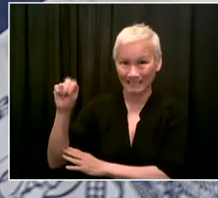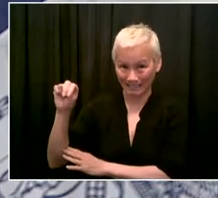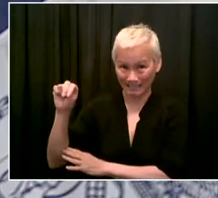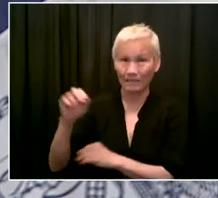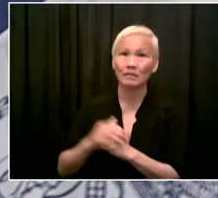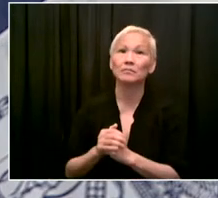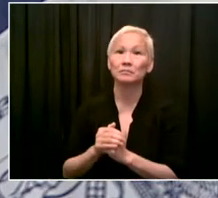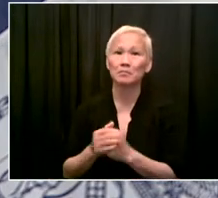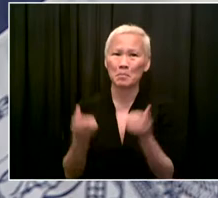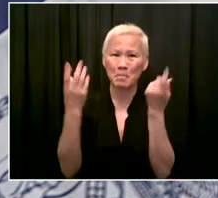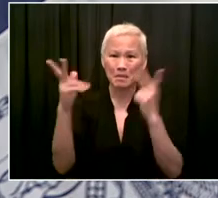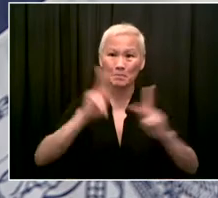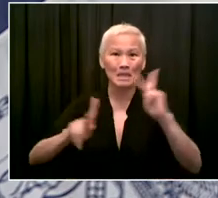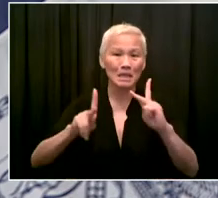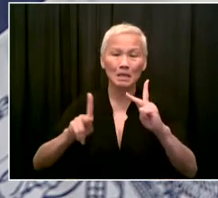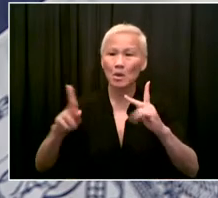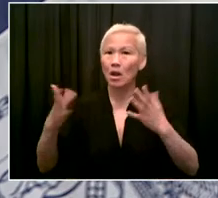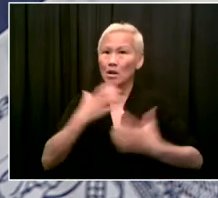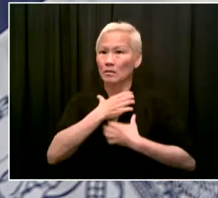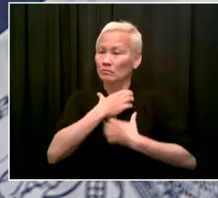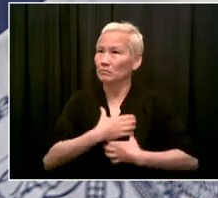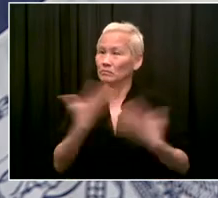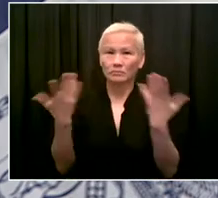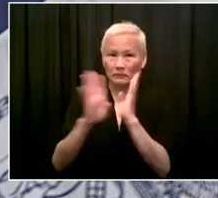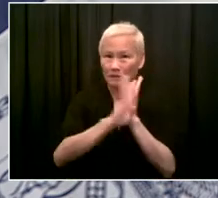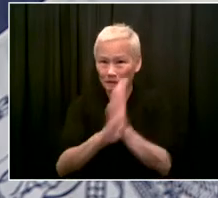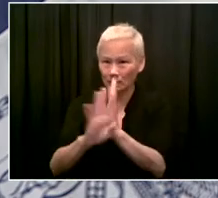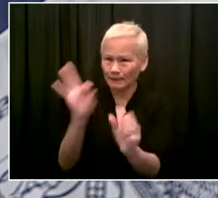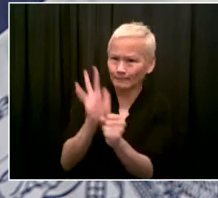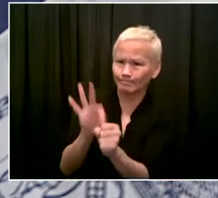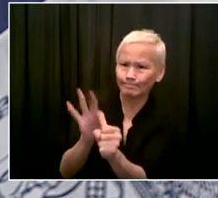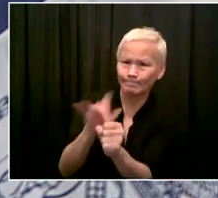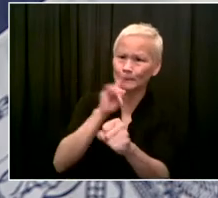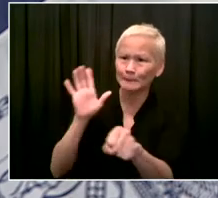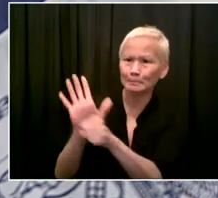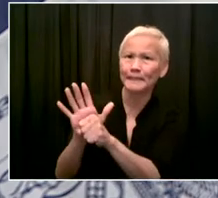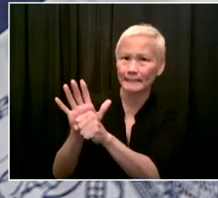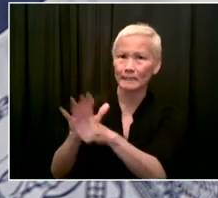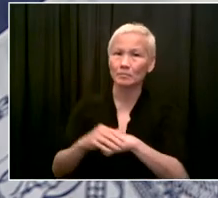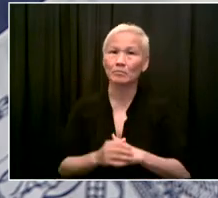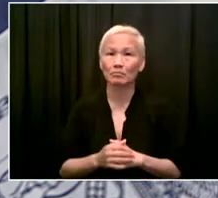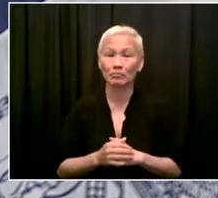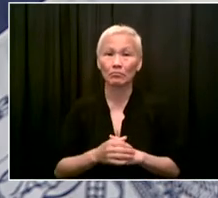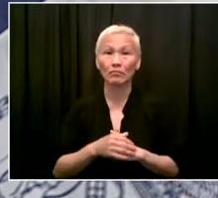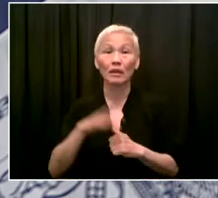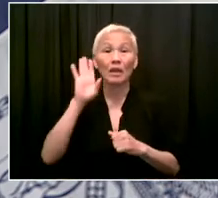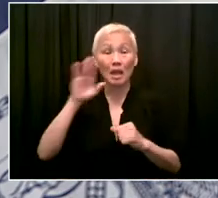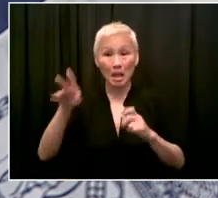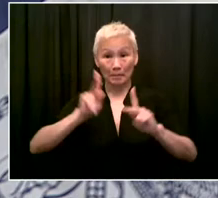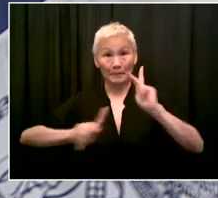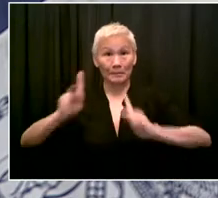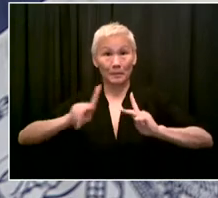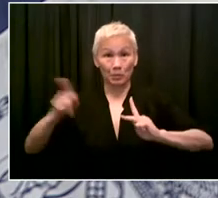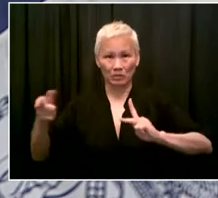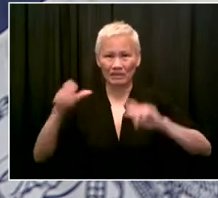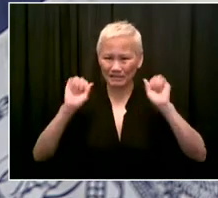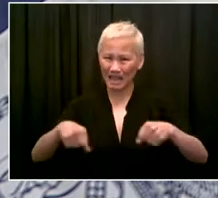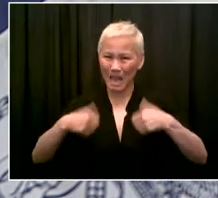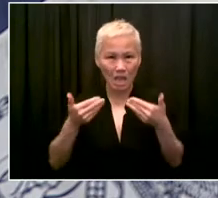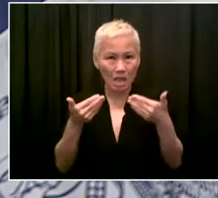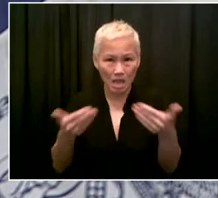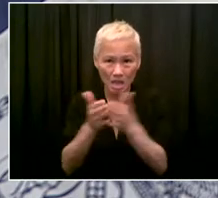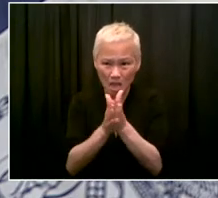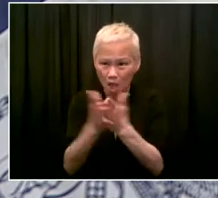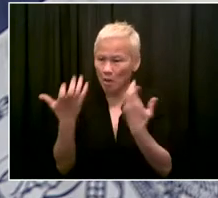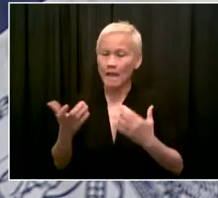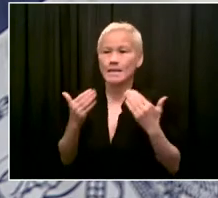really feel the importance of voting. So we know it's possible. That's the good news. We know things like early voting help, absolutely. We gotta go farther. We